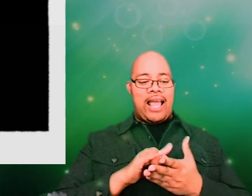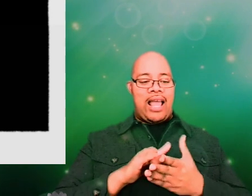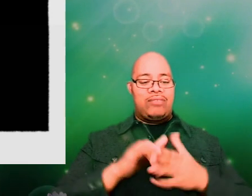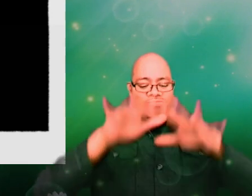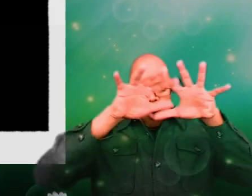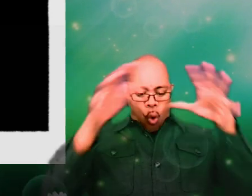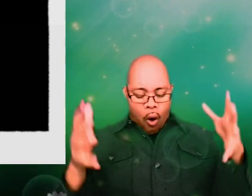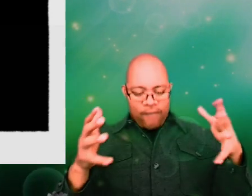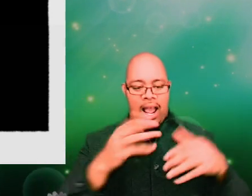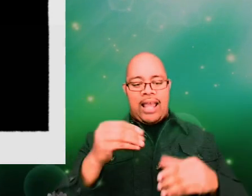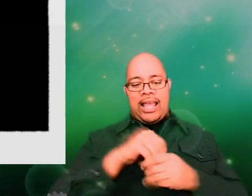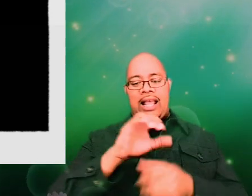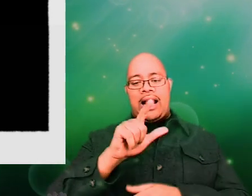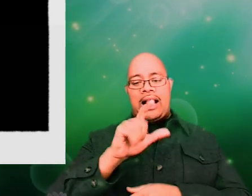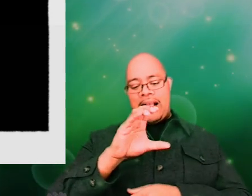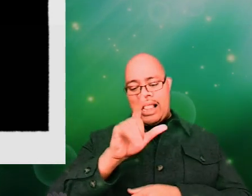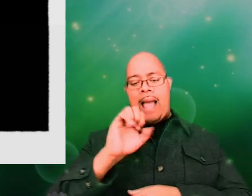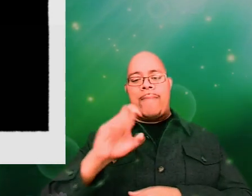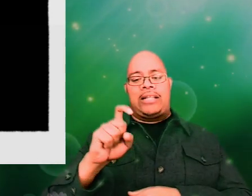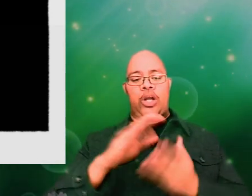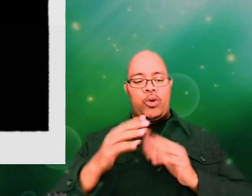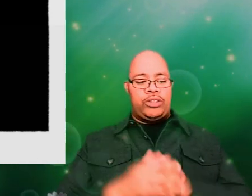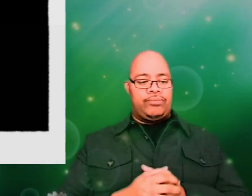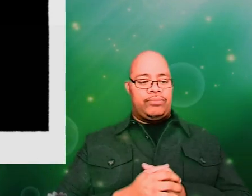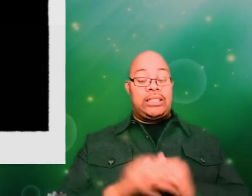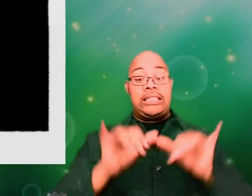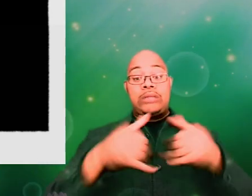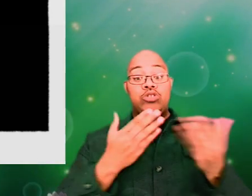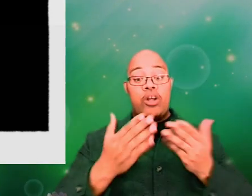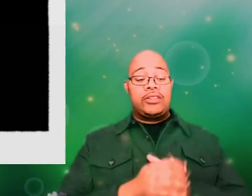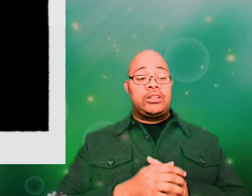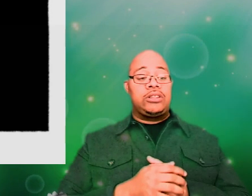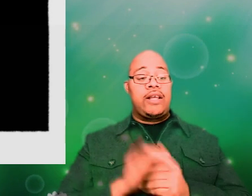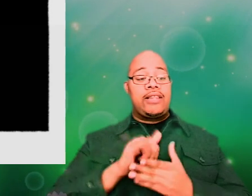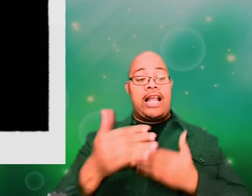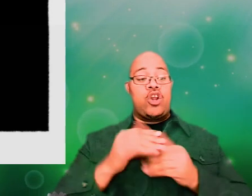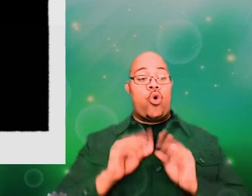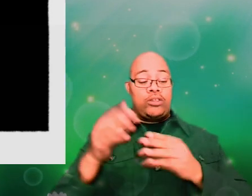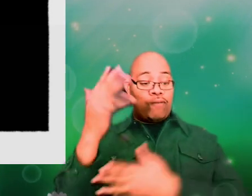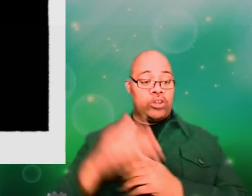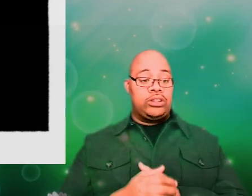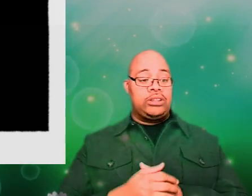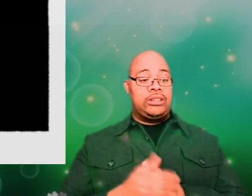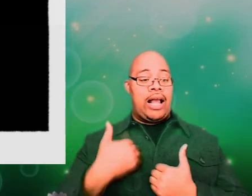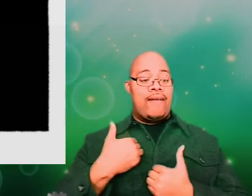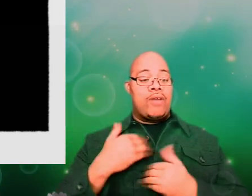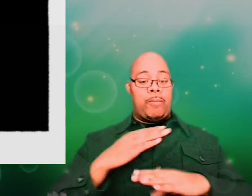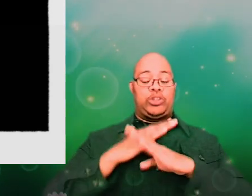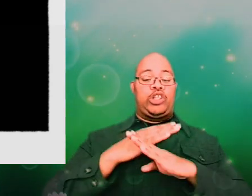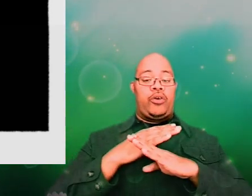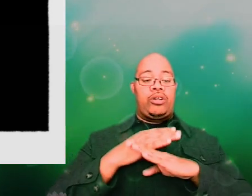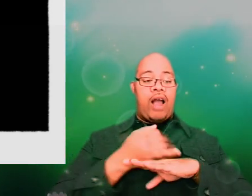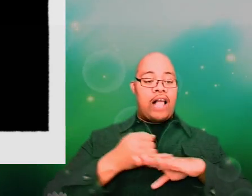in our climax community. The ecosystem services of the maritime forest include acting as protective barriers